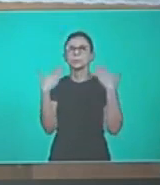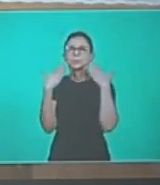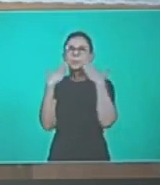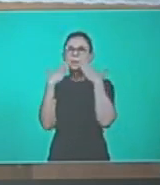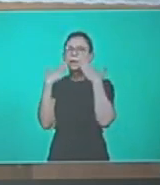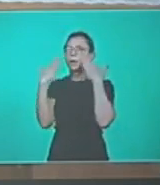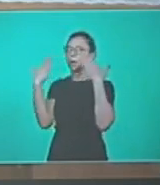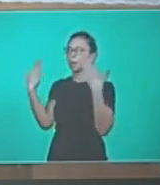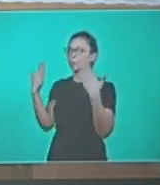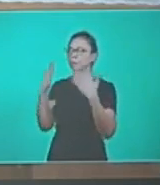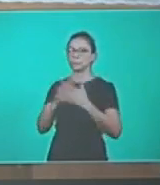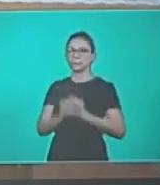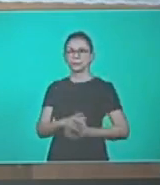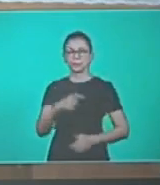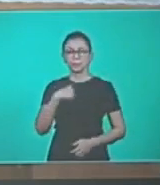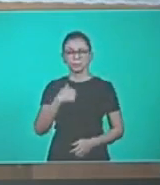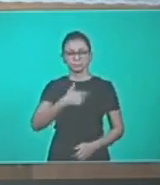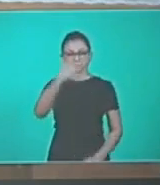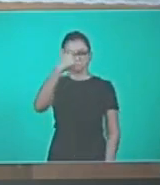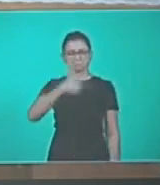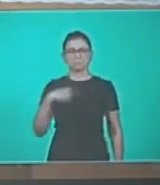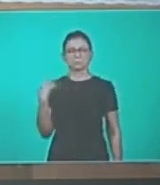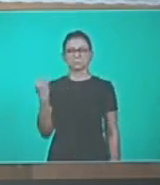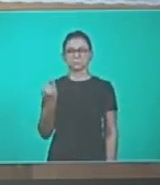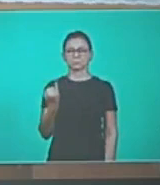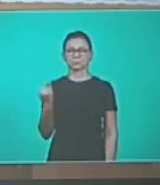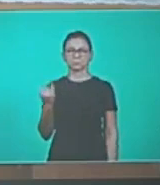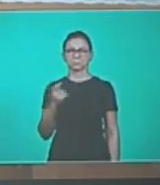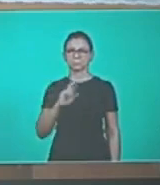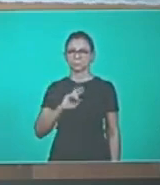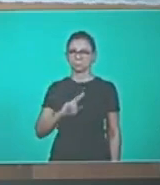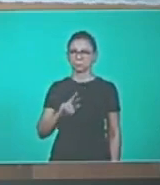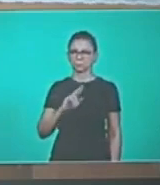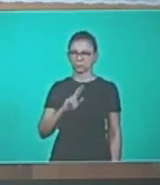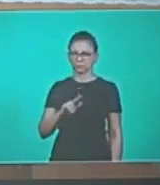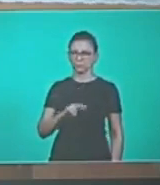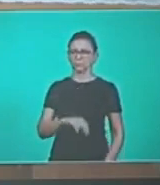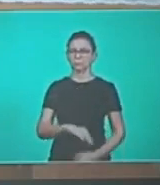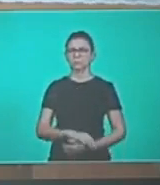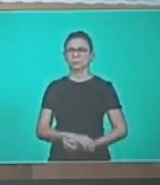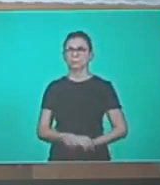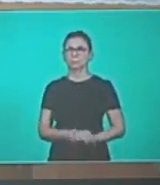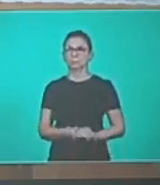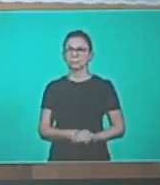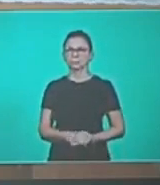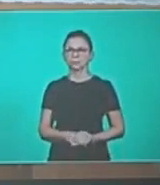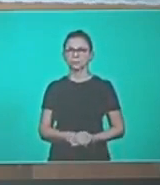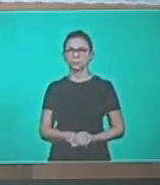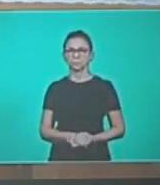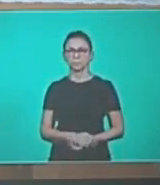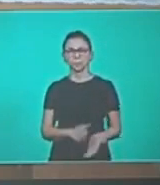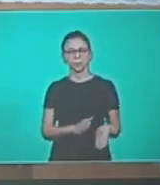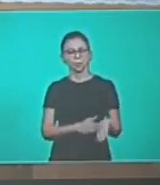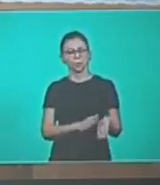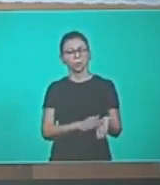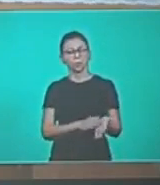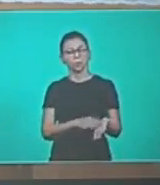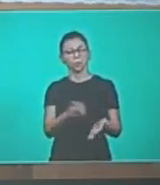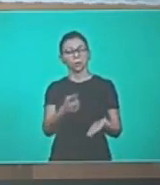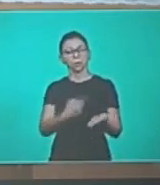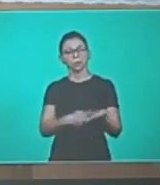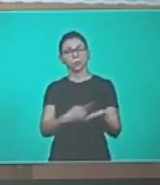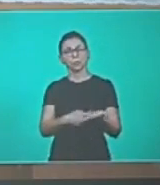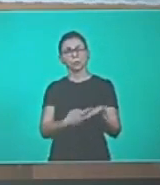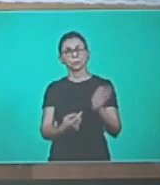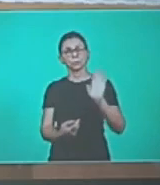mankind put themselves? They might see as important for to themselves, but it's